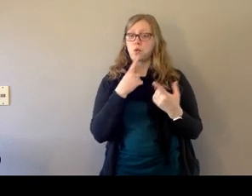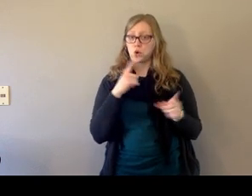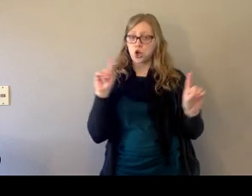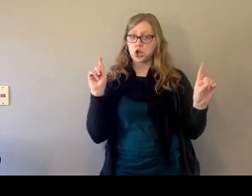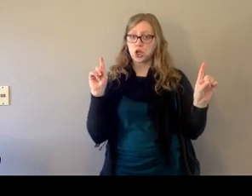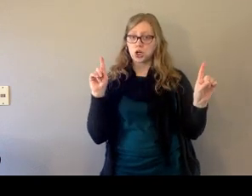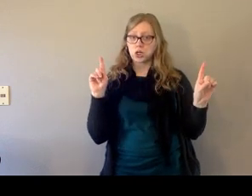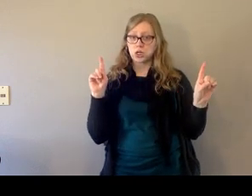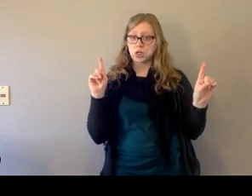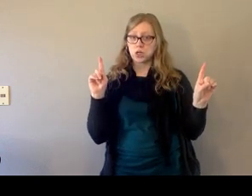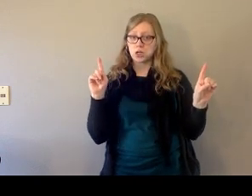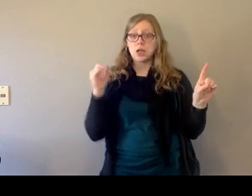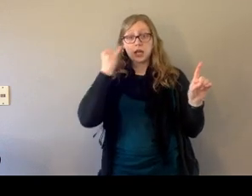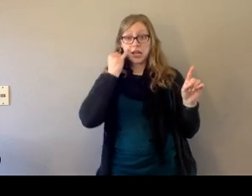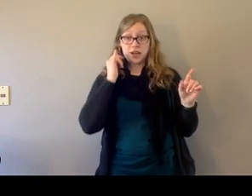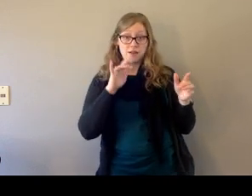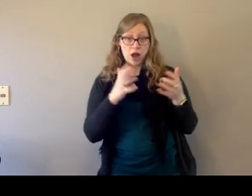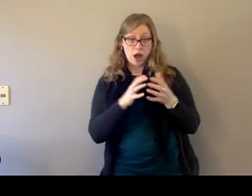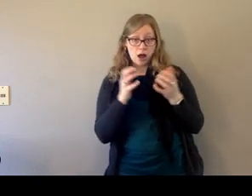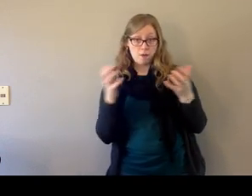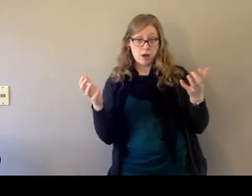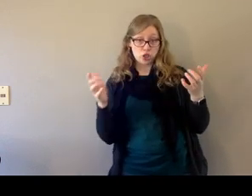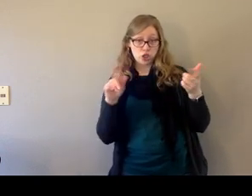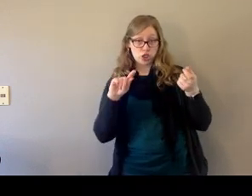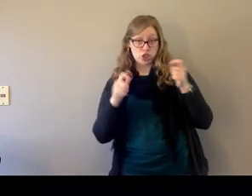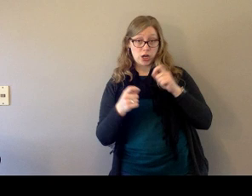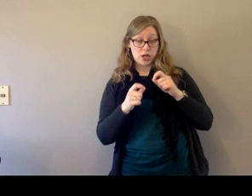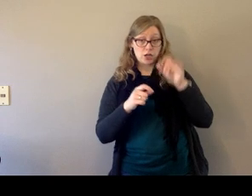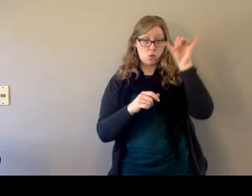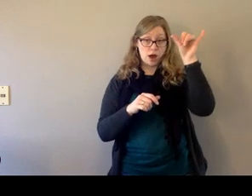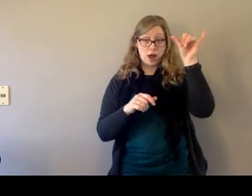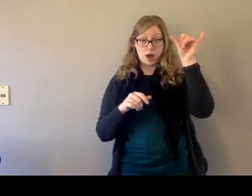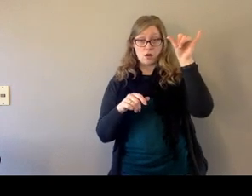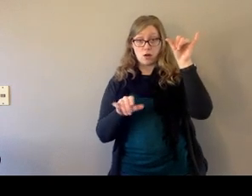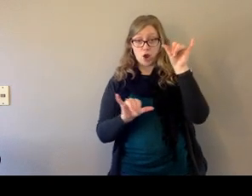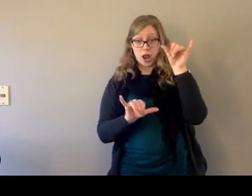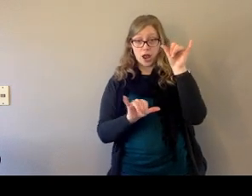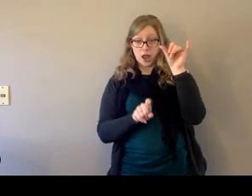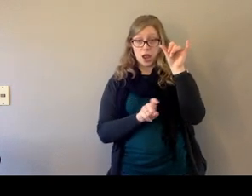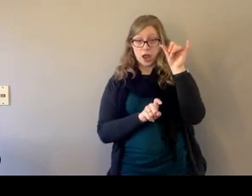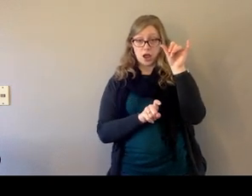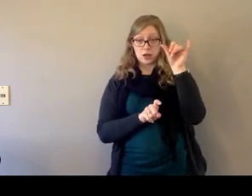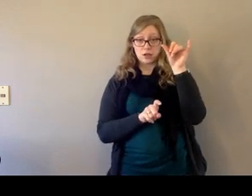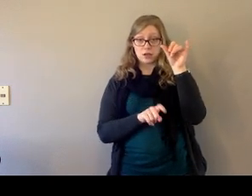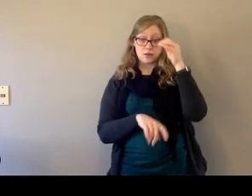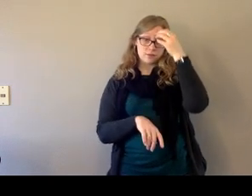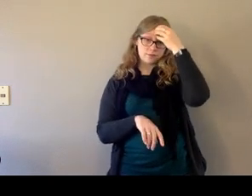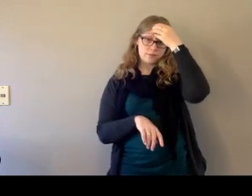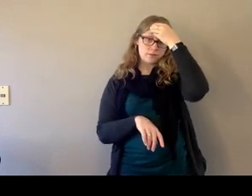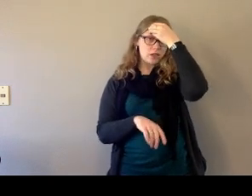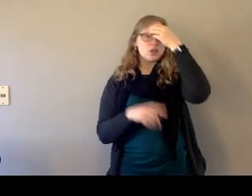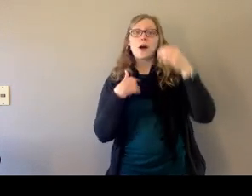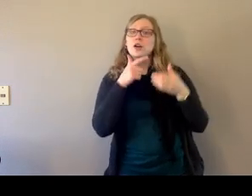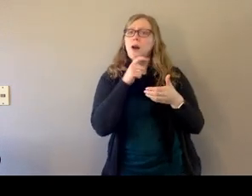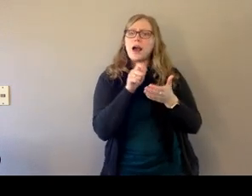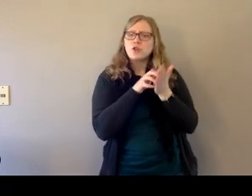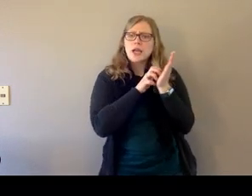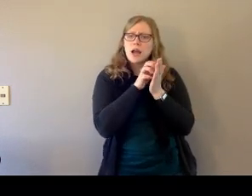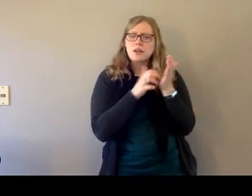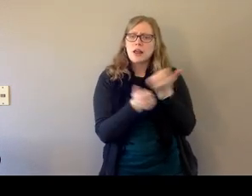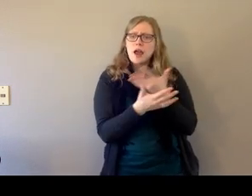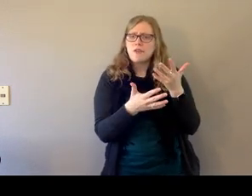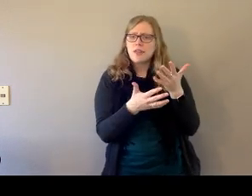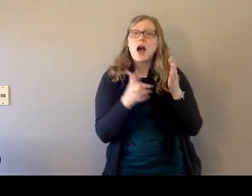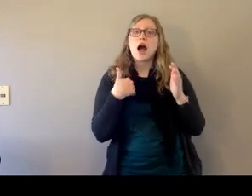segments, then the distance is going to be the same. So I don't even have to calculate this entire value out. I just need to know it's the